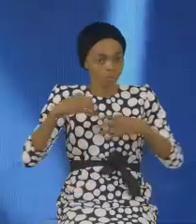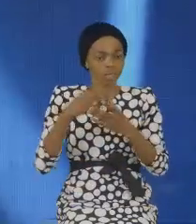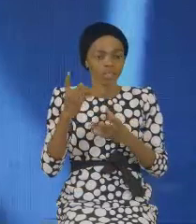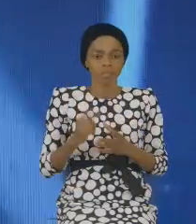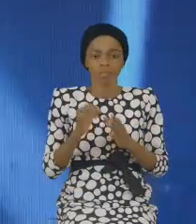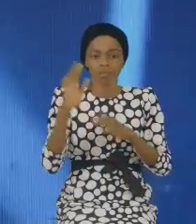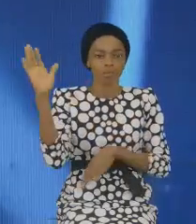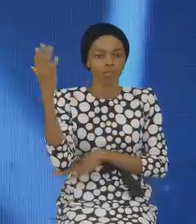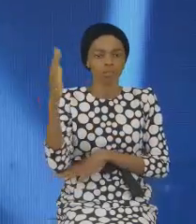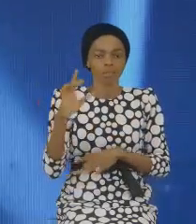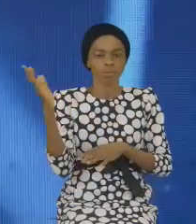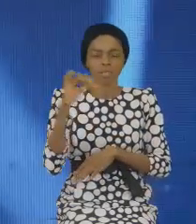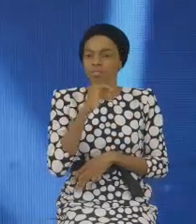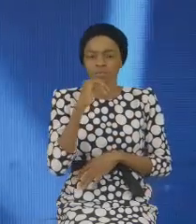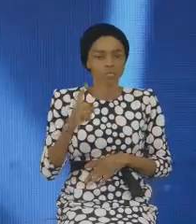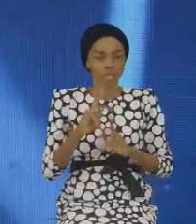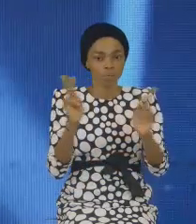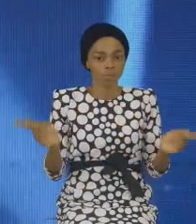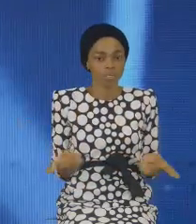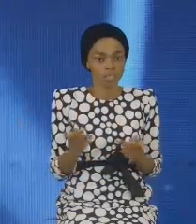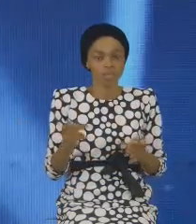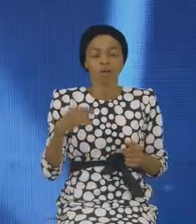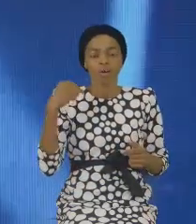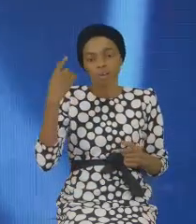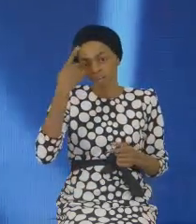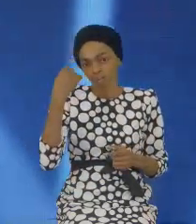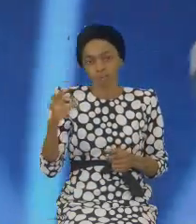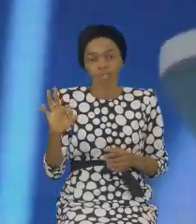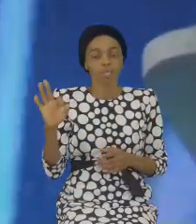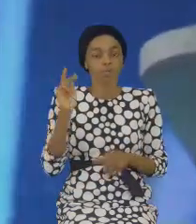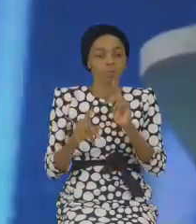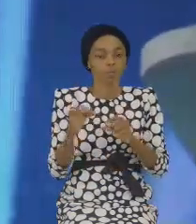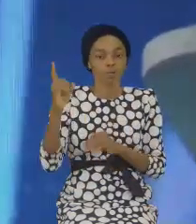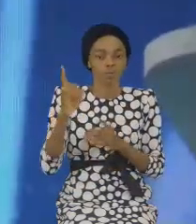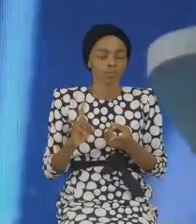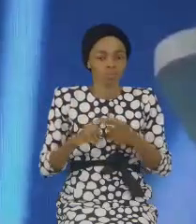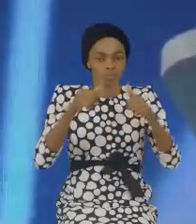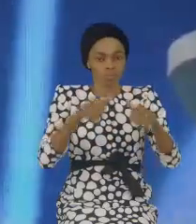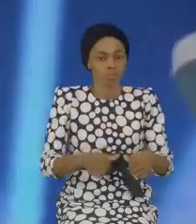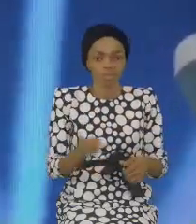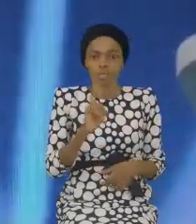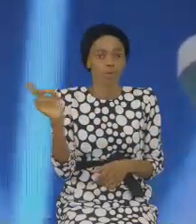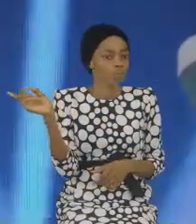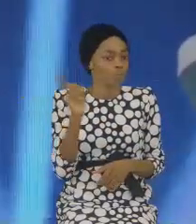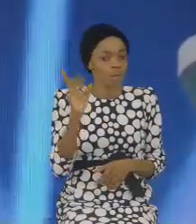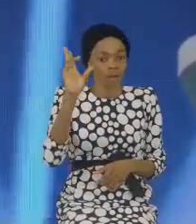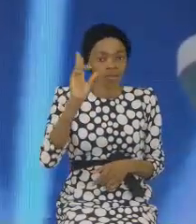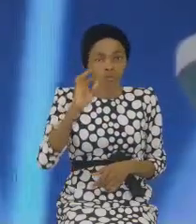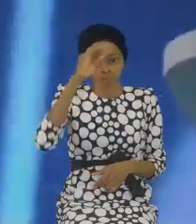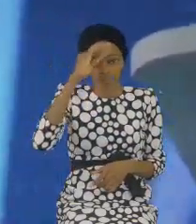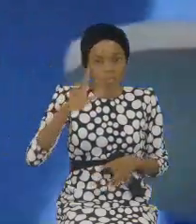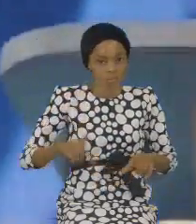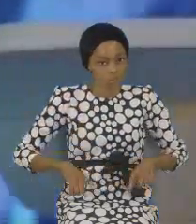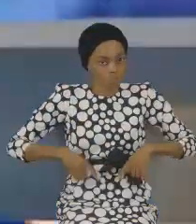not a place for the people of God to stay and to abide. It says, where no man dwelt. And